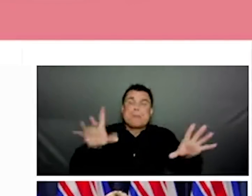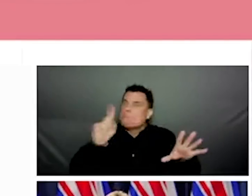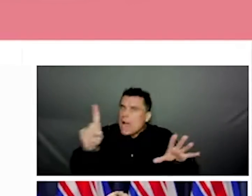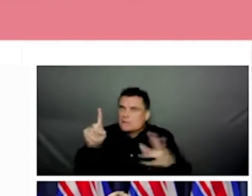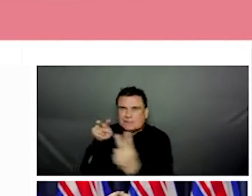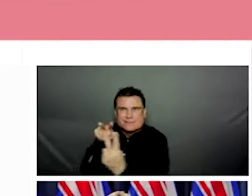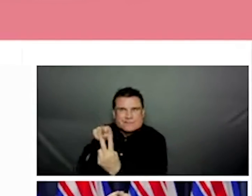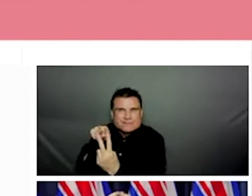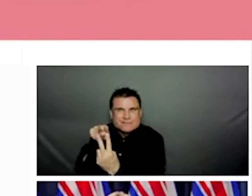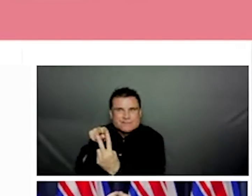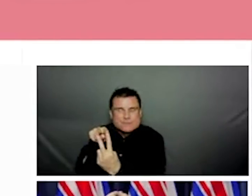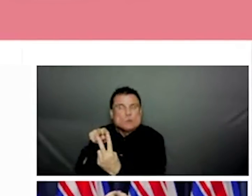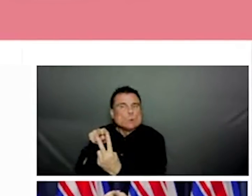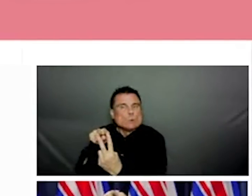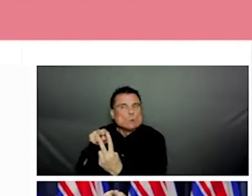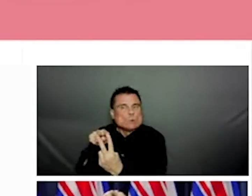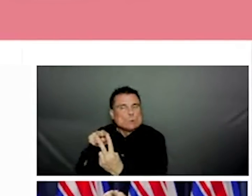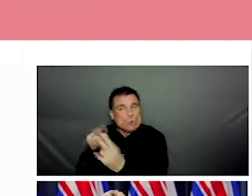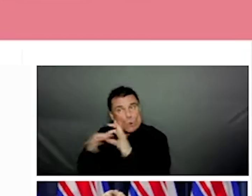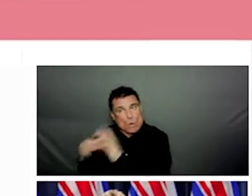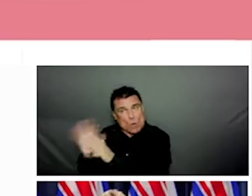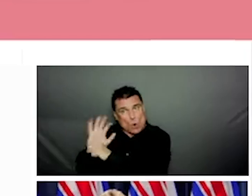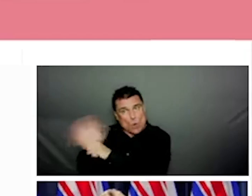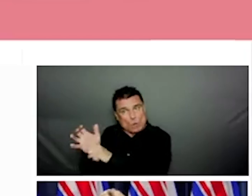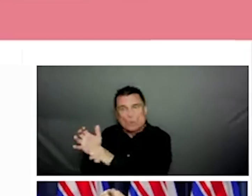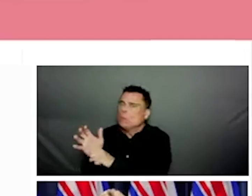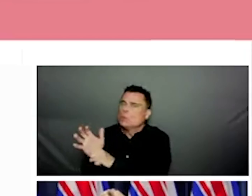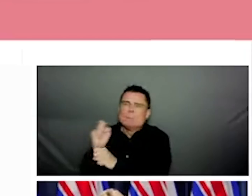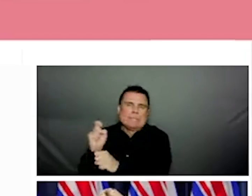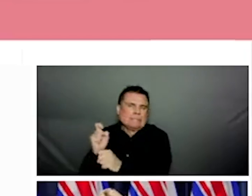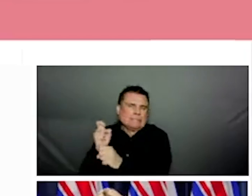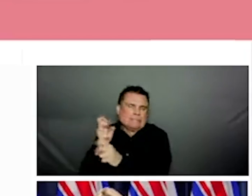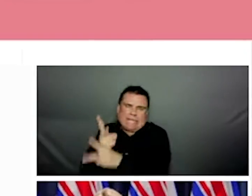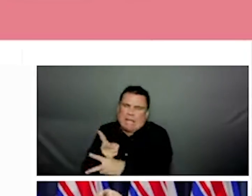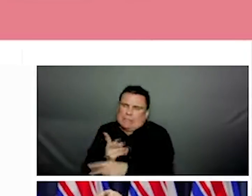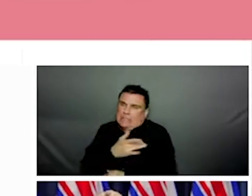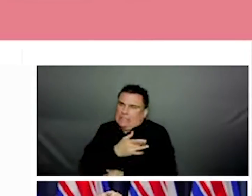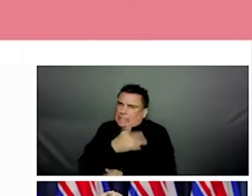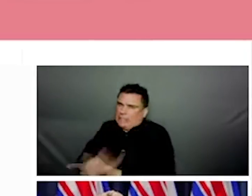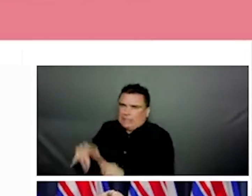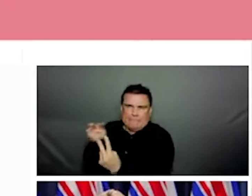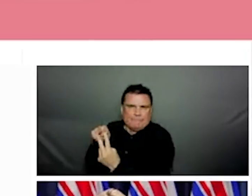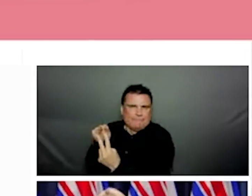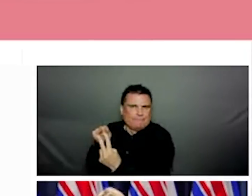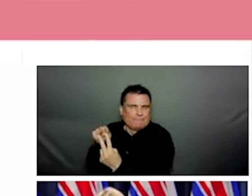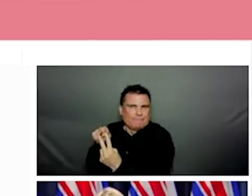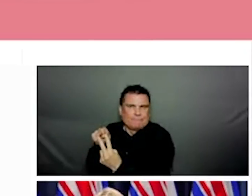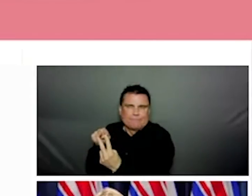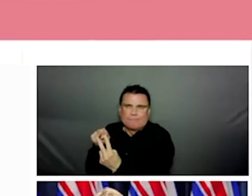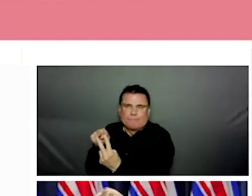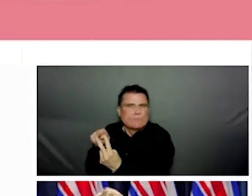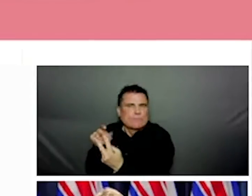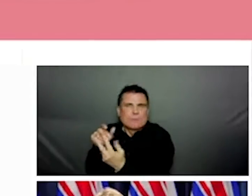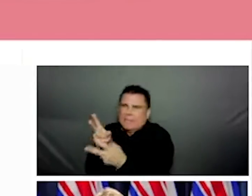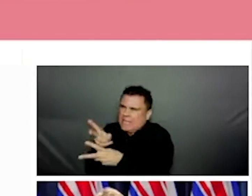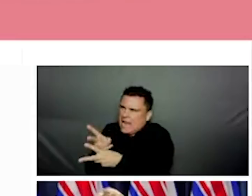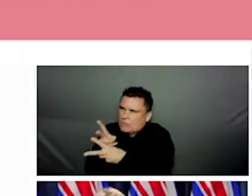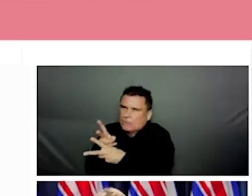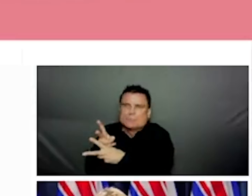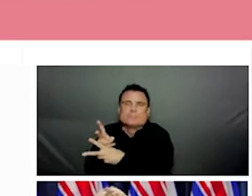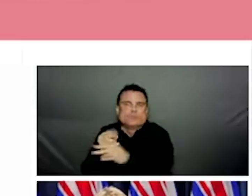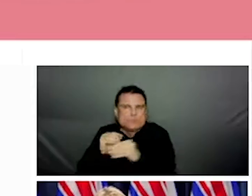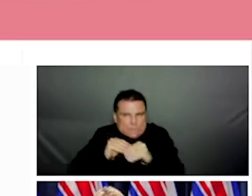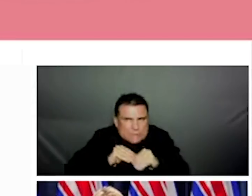another. As well, we've been planning and preparing for the redistribution logistics. So taking the vaccine